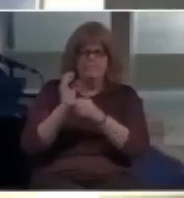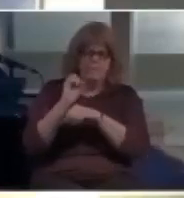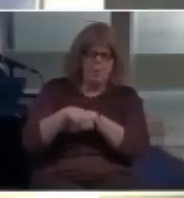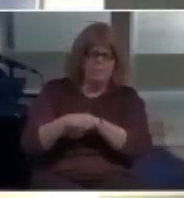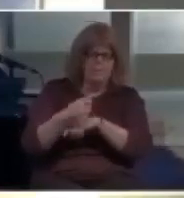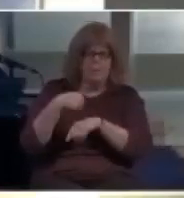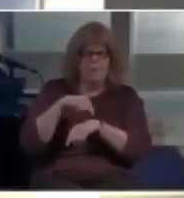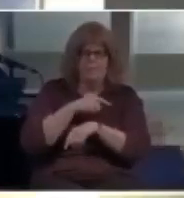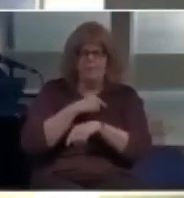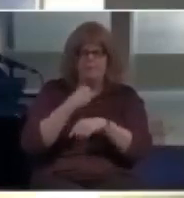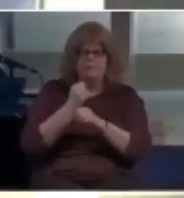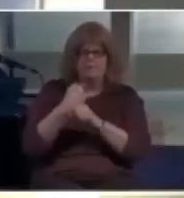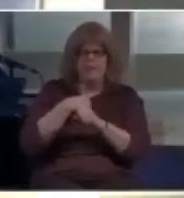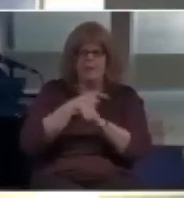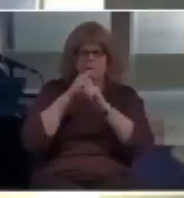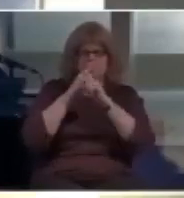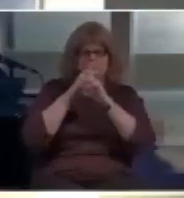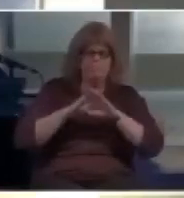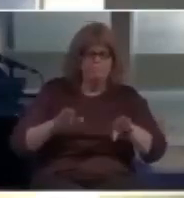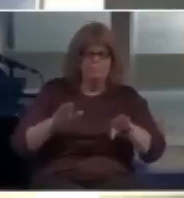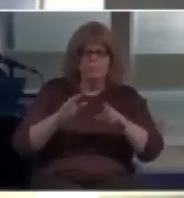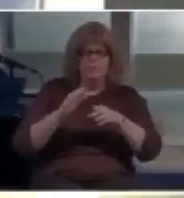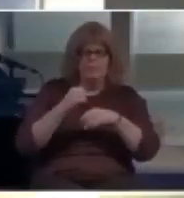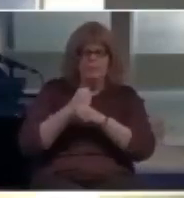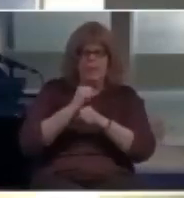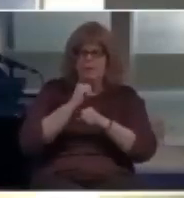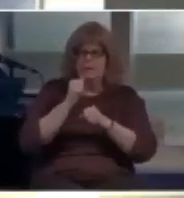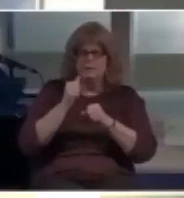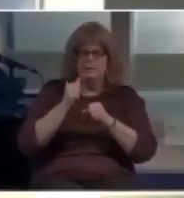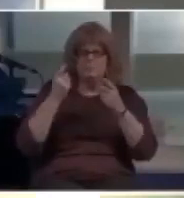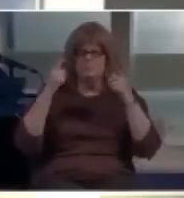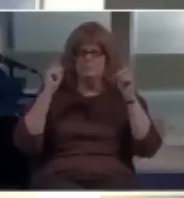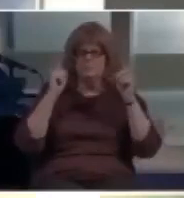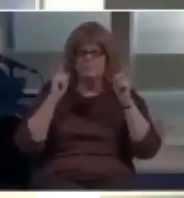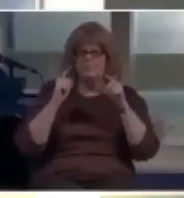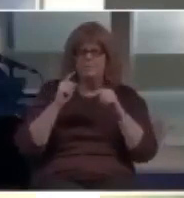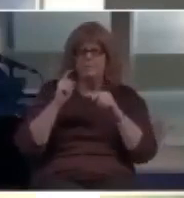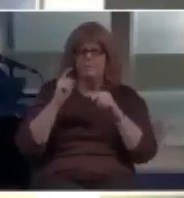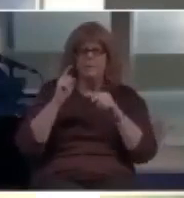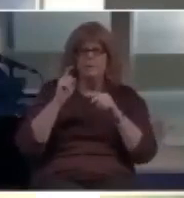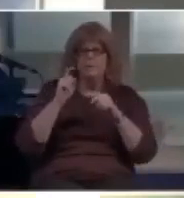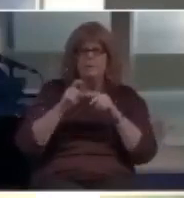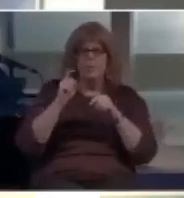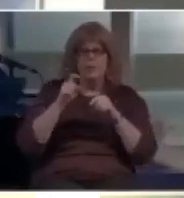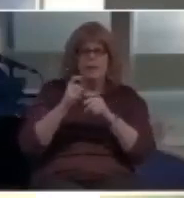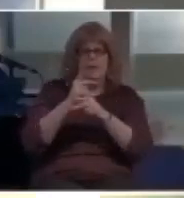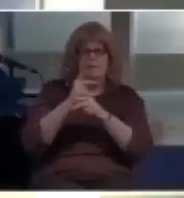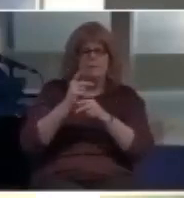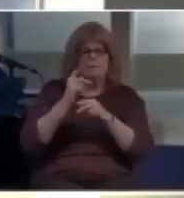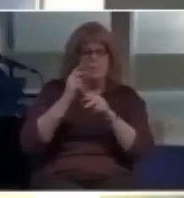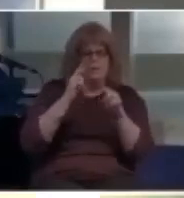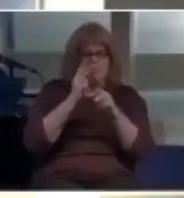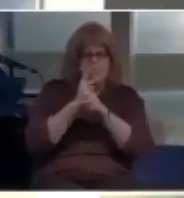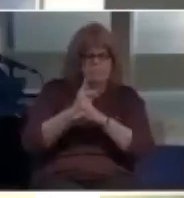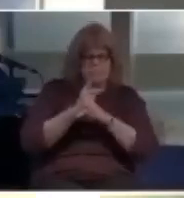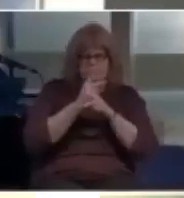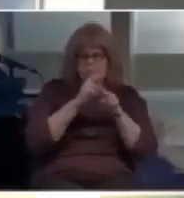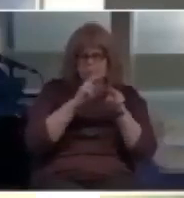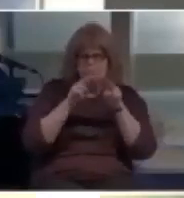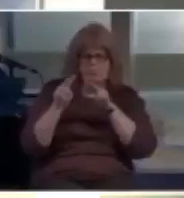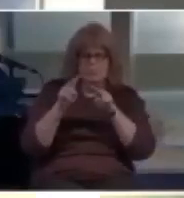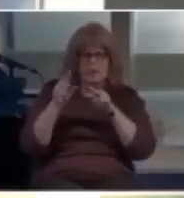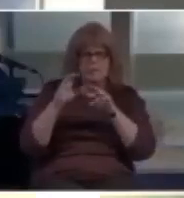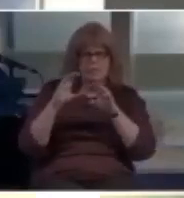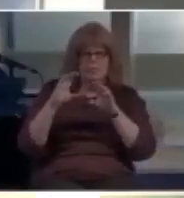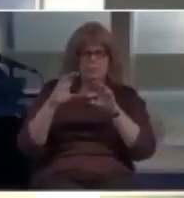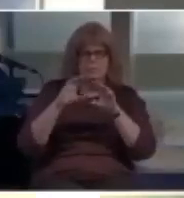us, to make us silent, and to make us ineffective. And we have to be wary of these